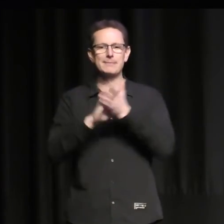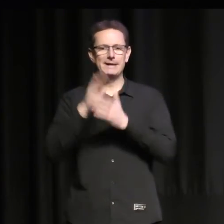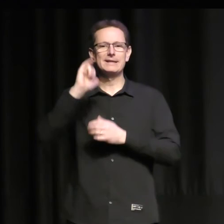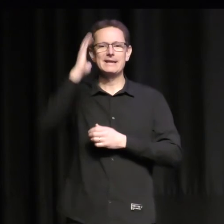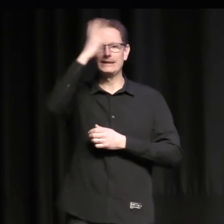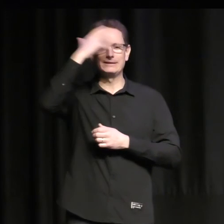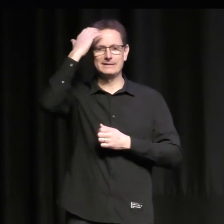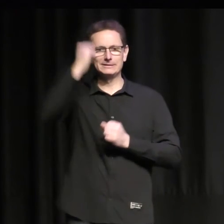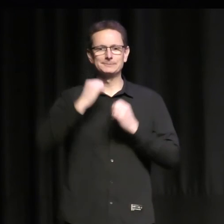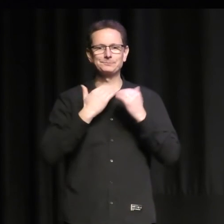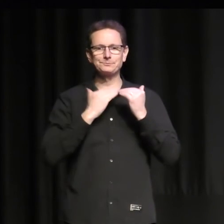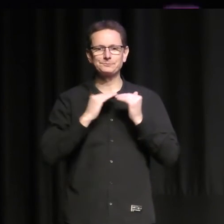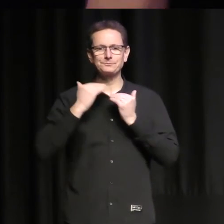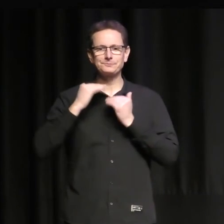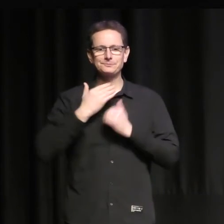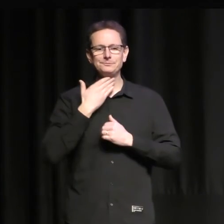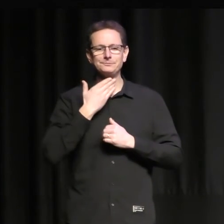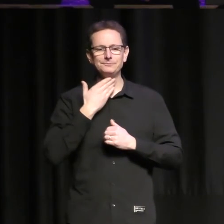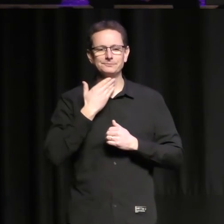Wow.